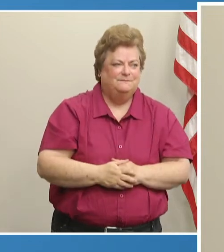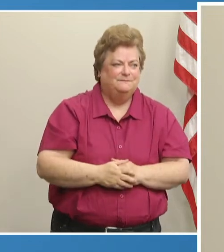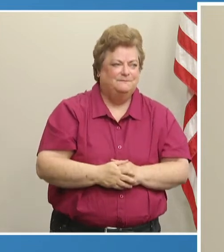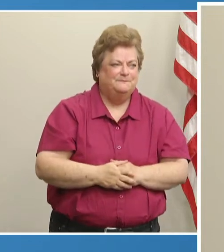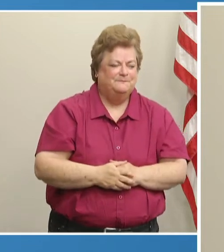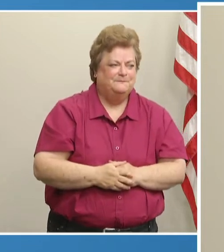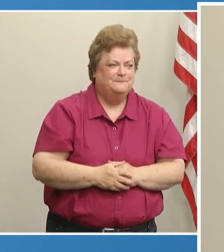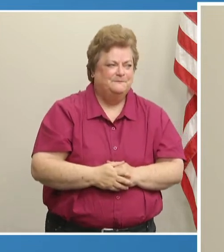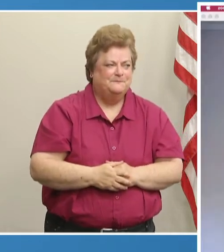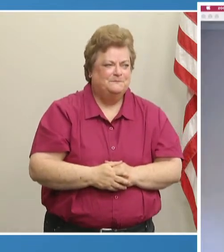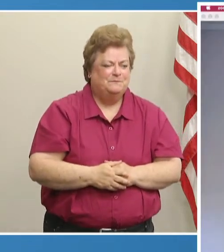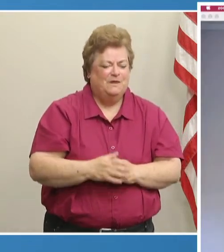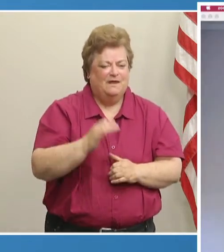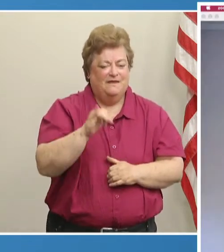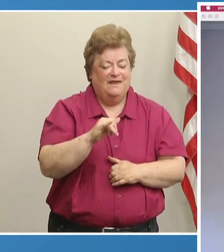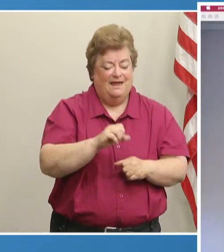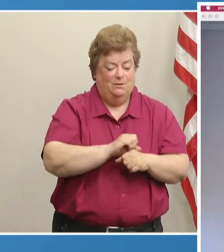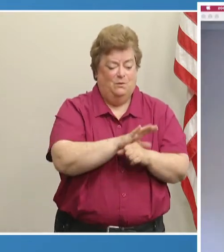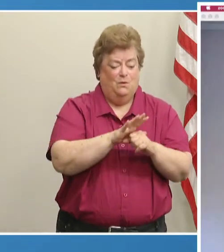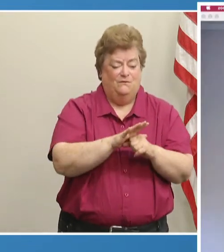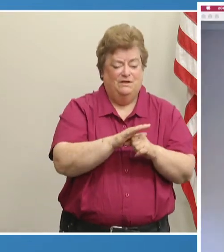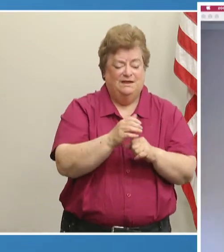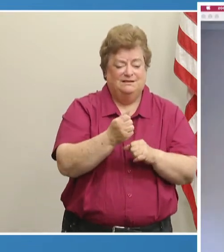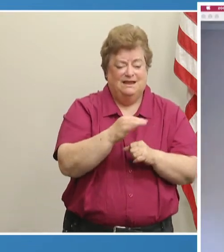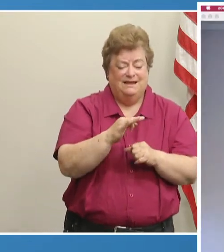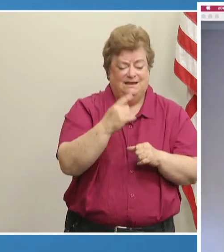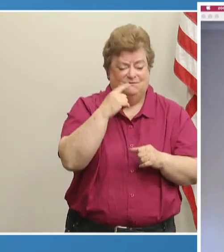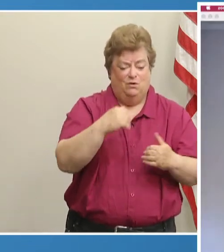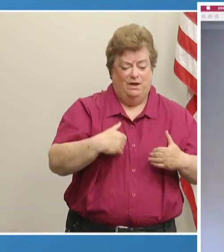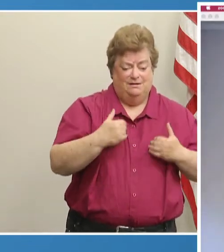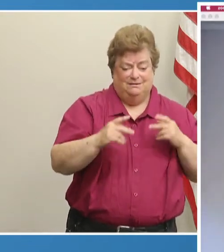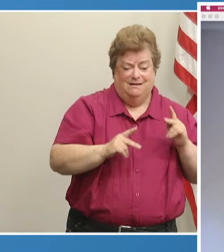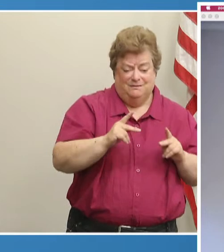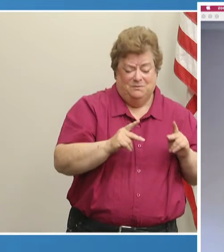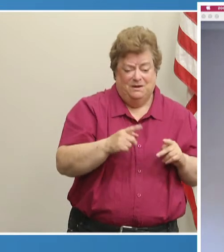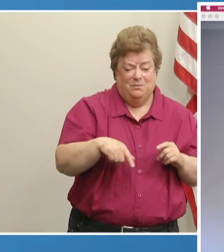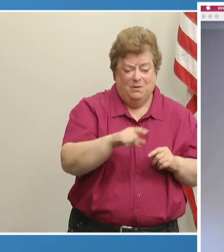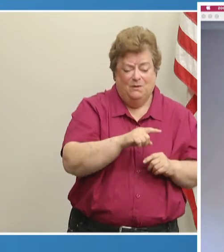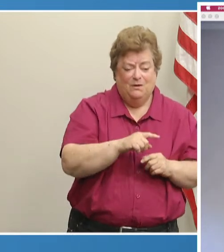The disease of COVID-19 in adolescents